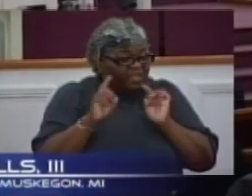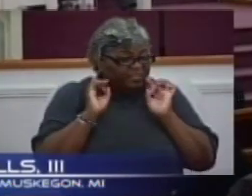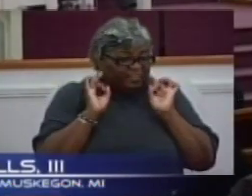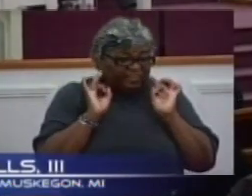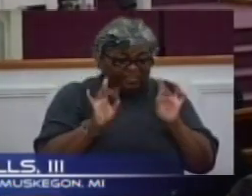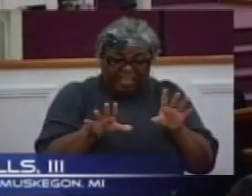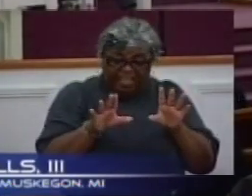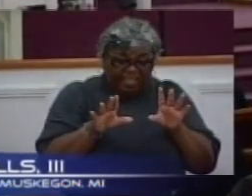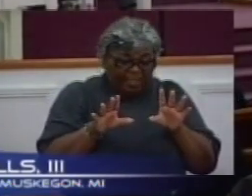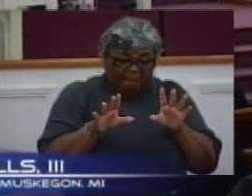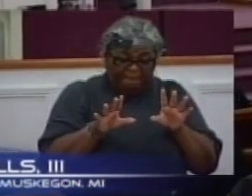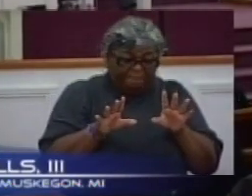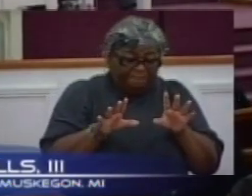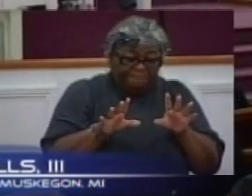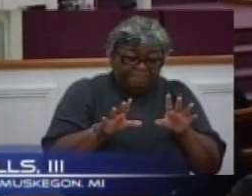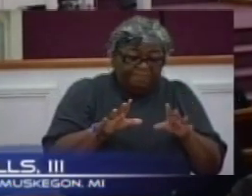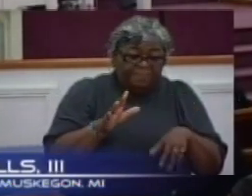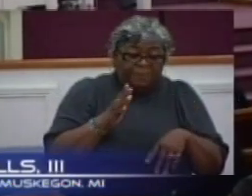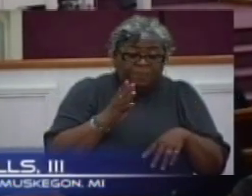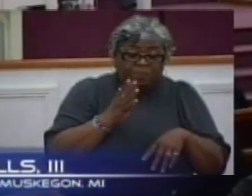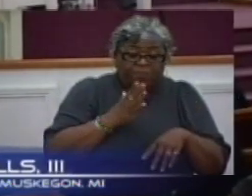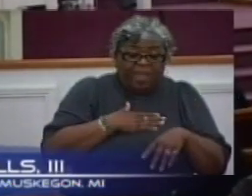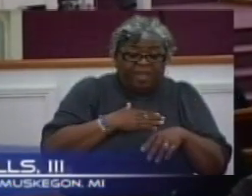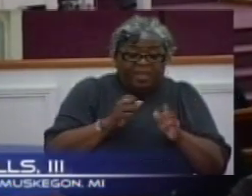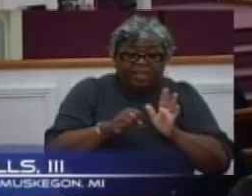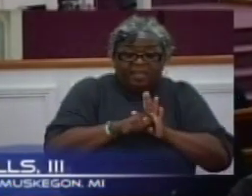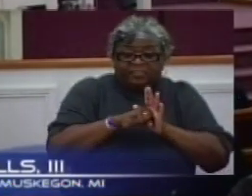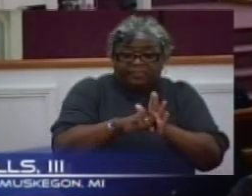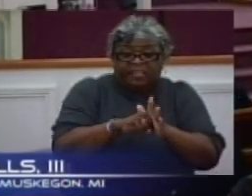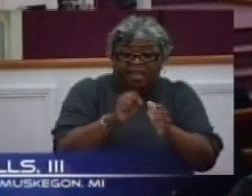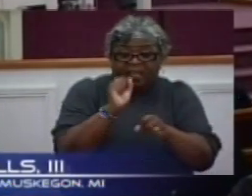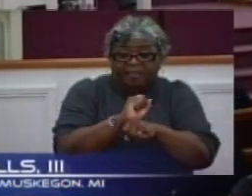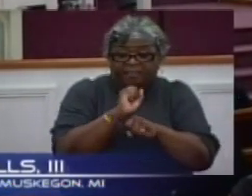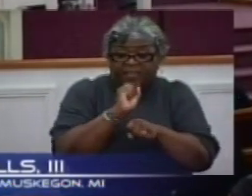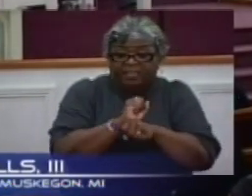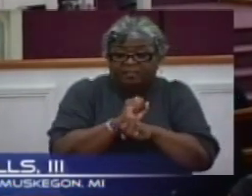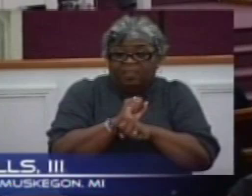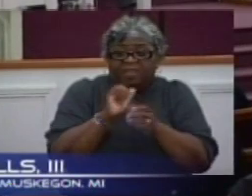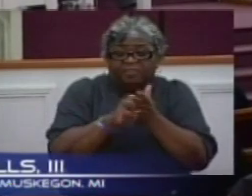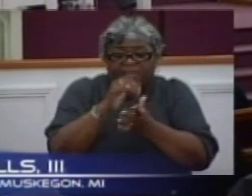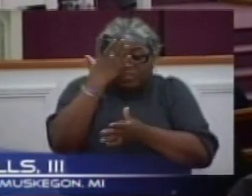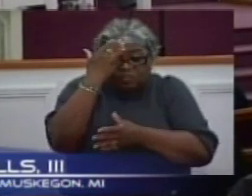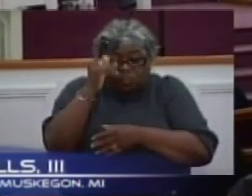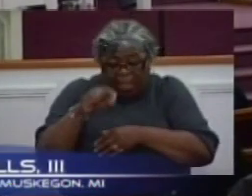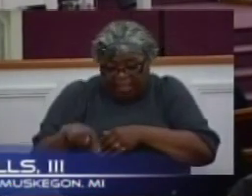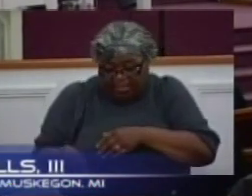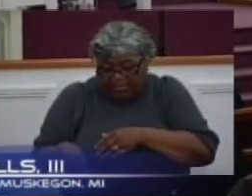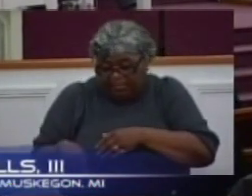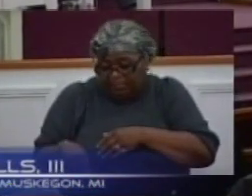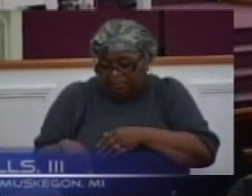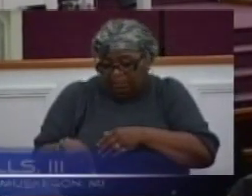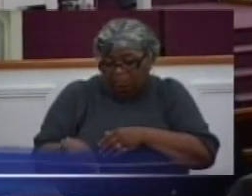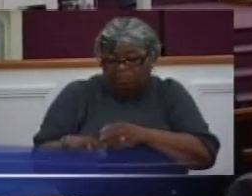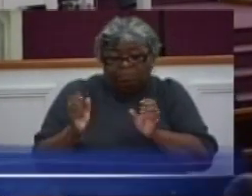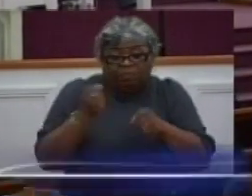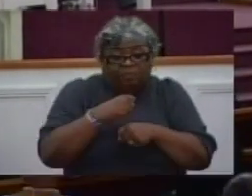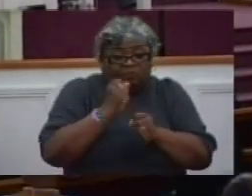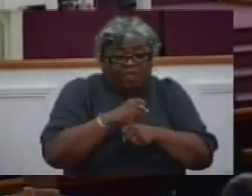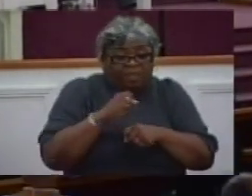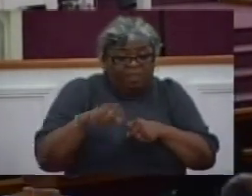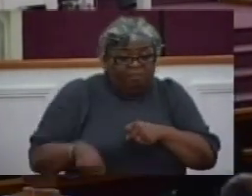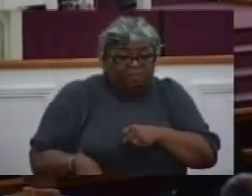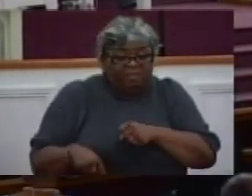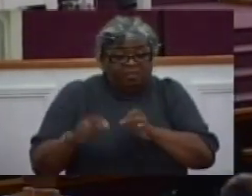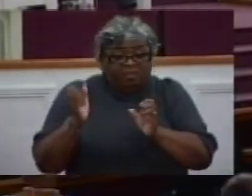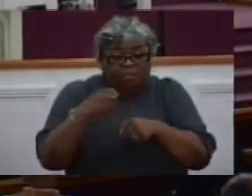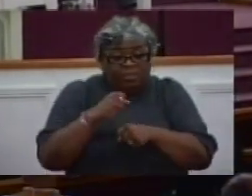stand my assignment." Oh, that's why he wages his fight. He